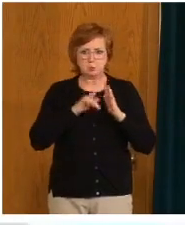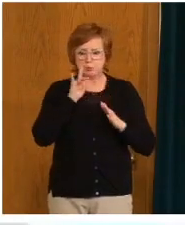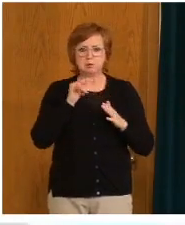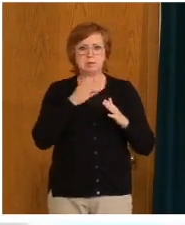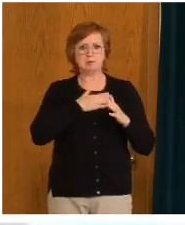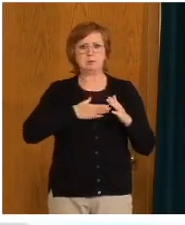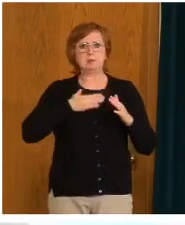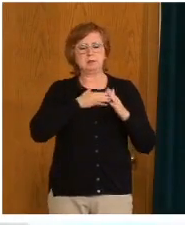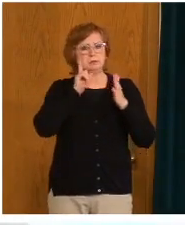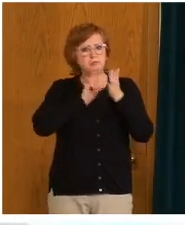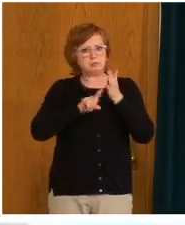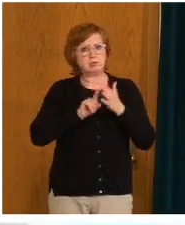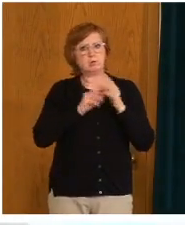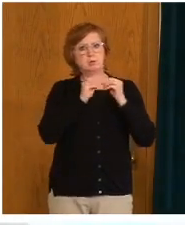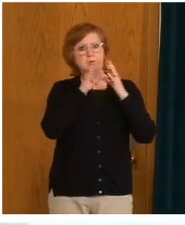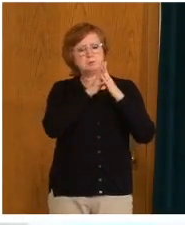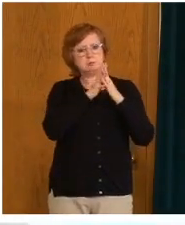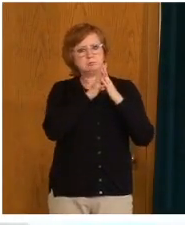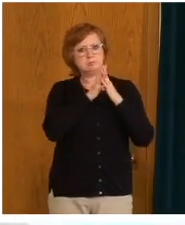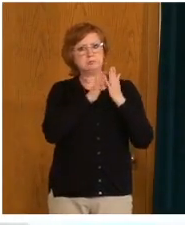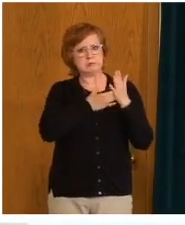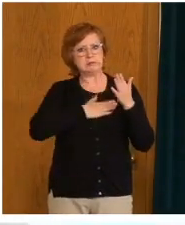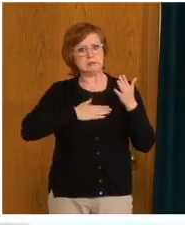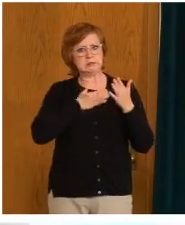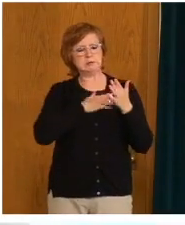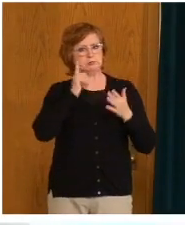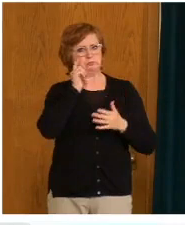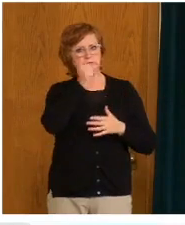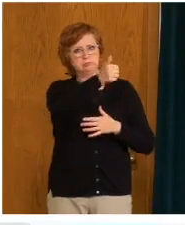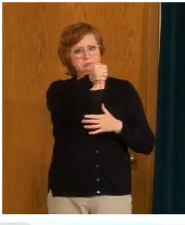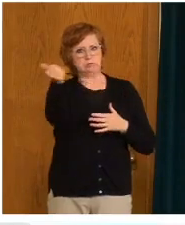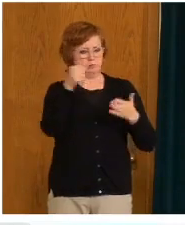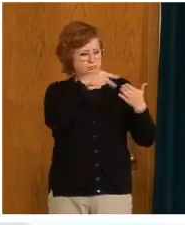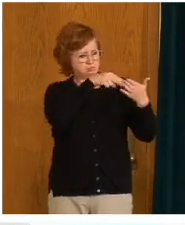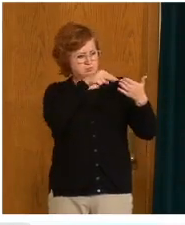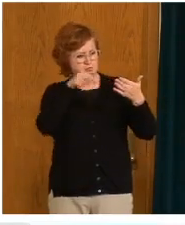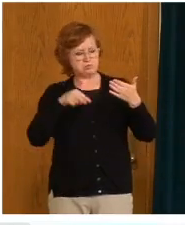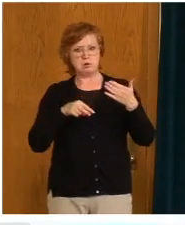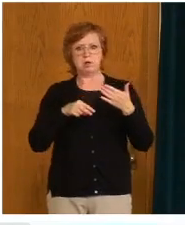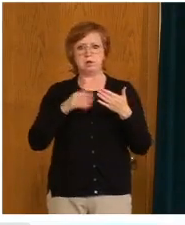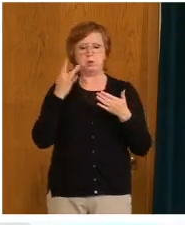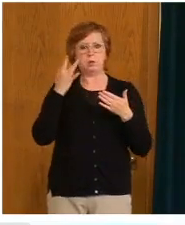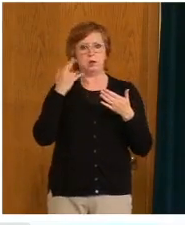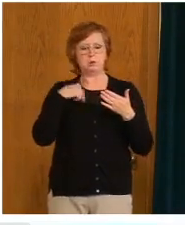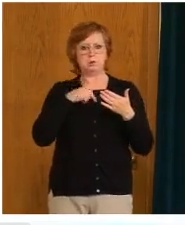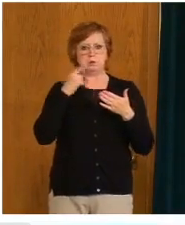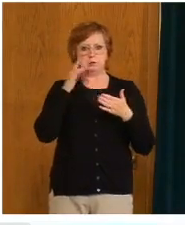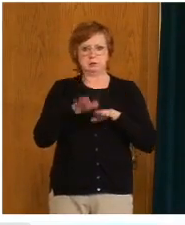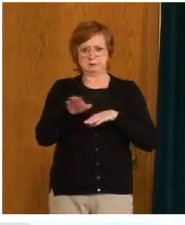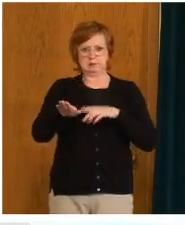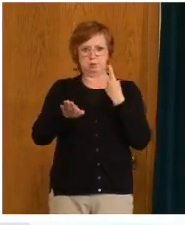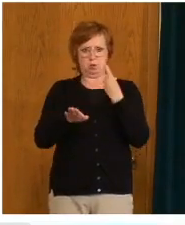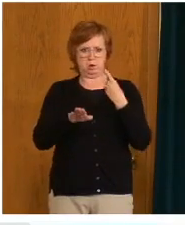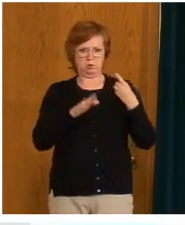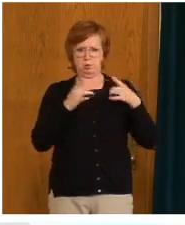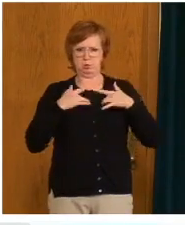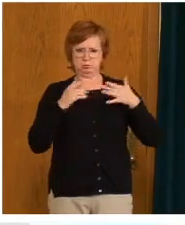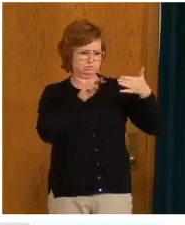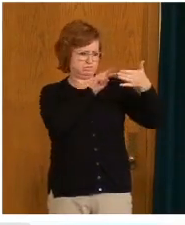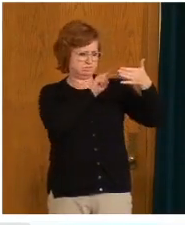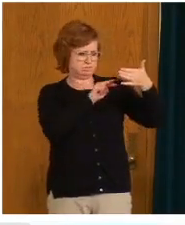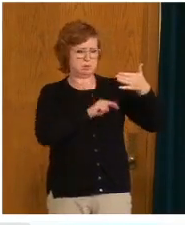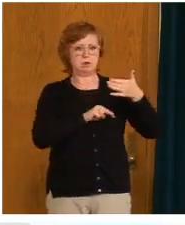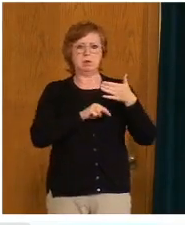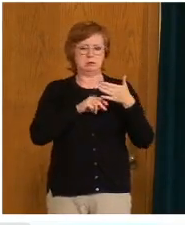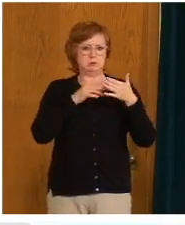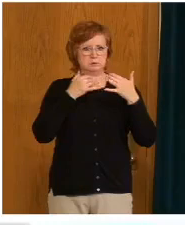1, so that as we enter step 1, as we can do more things confidently and safely, we do follow the